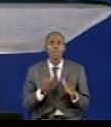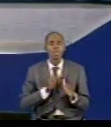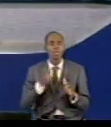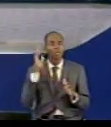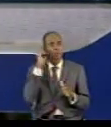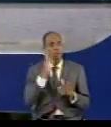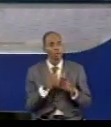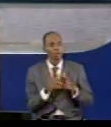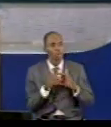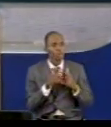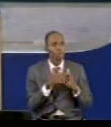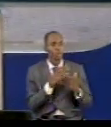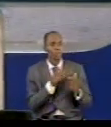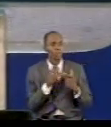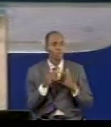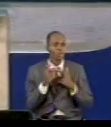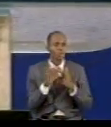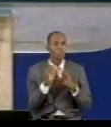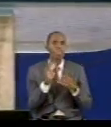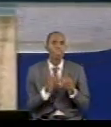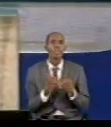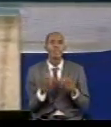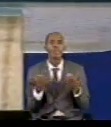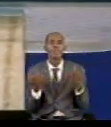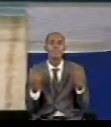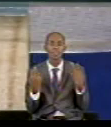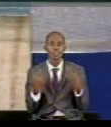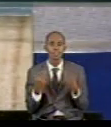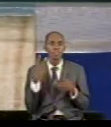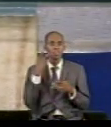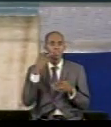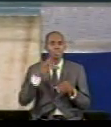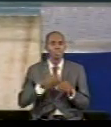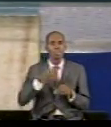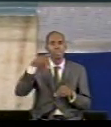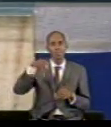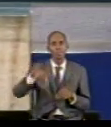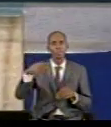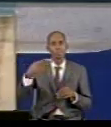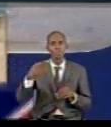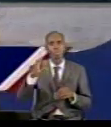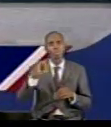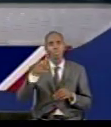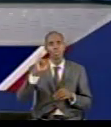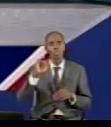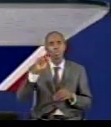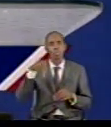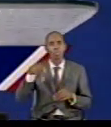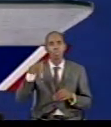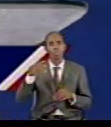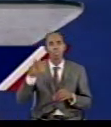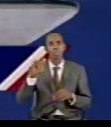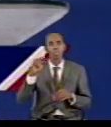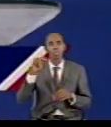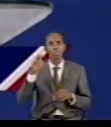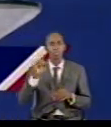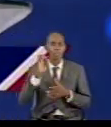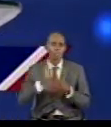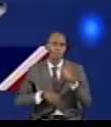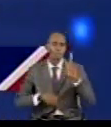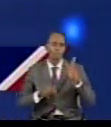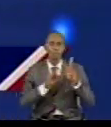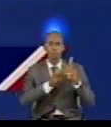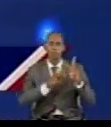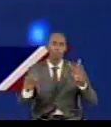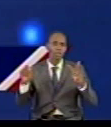run in vain. In Philippians chapter 2, verse 16, holding